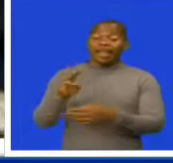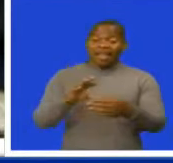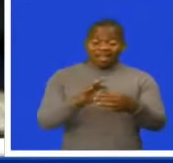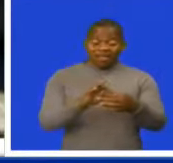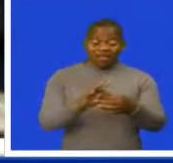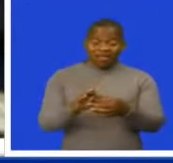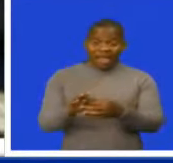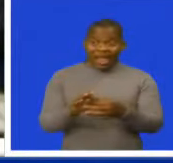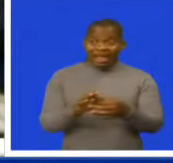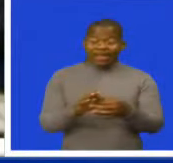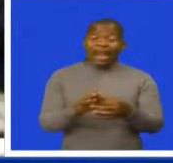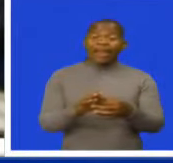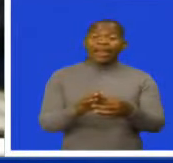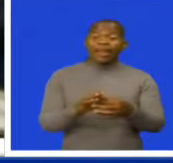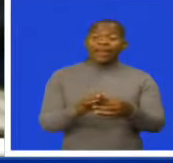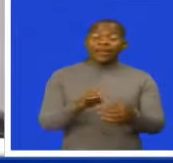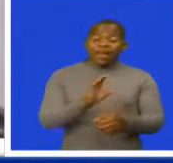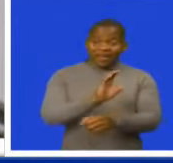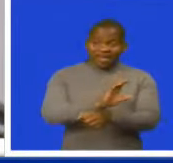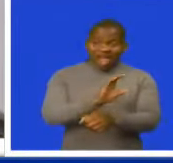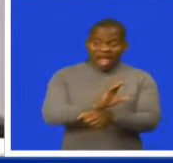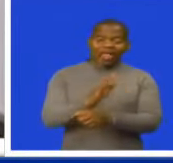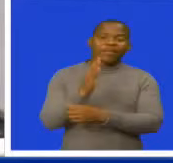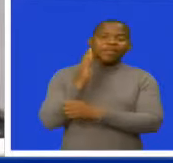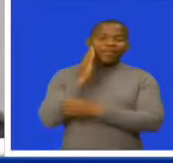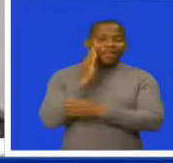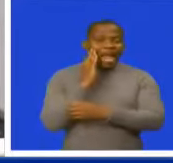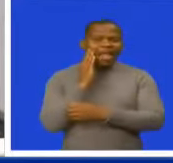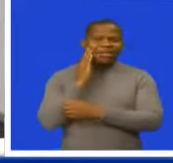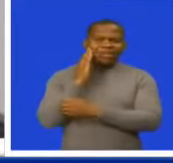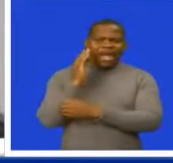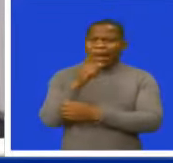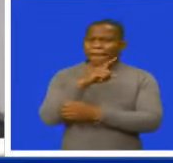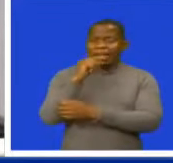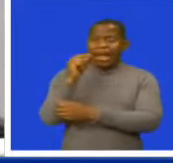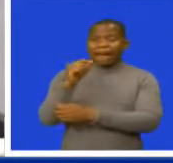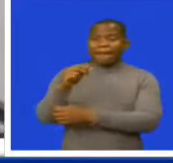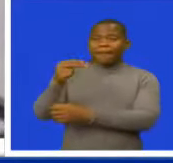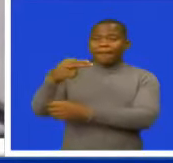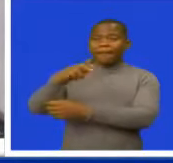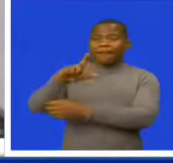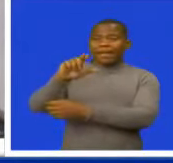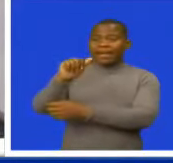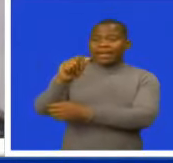lebatitholako by League of Churches. Lese bafundiswe church forum nelitiko letempilo